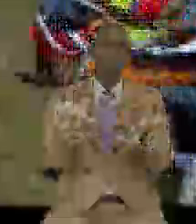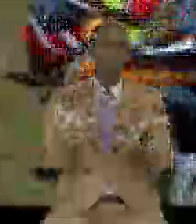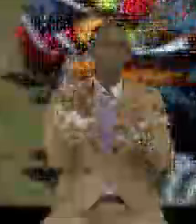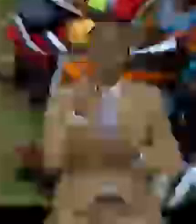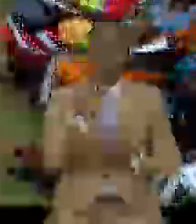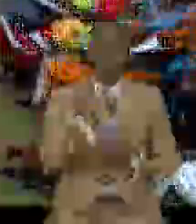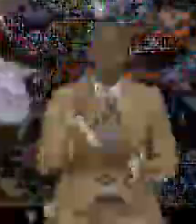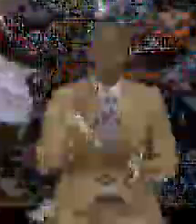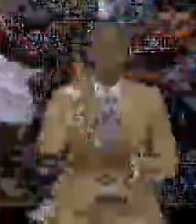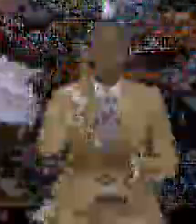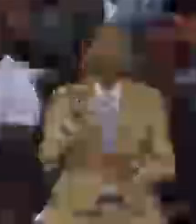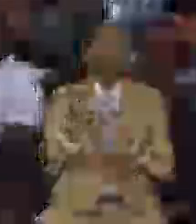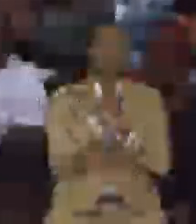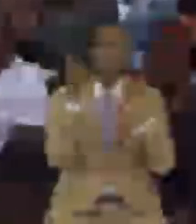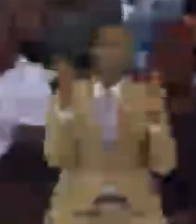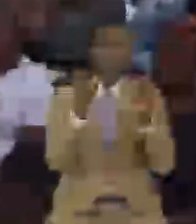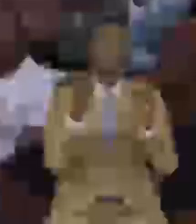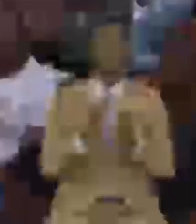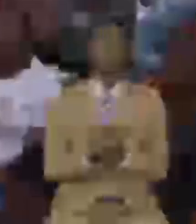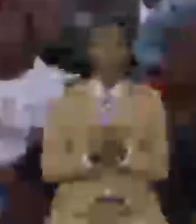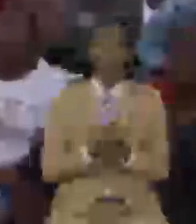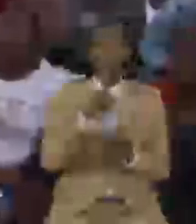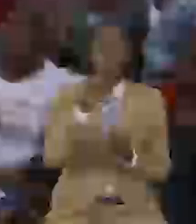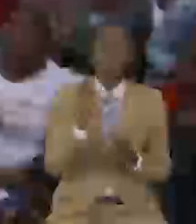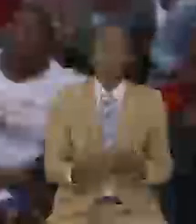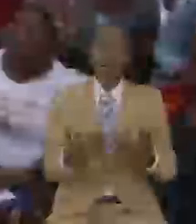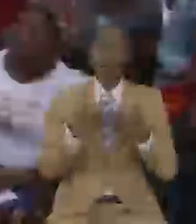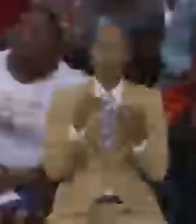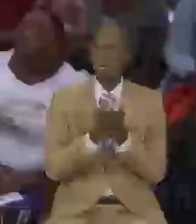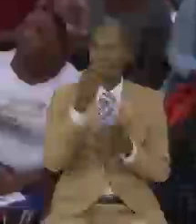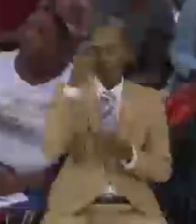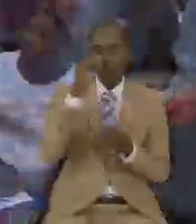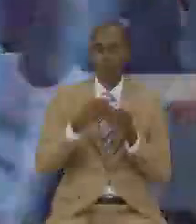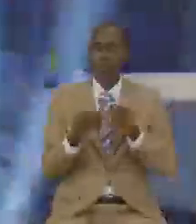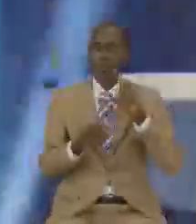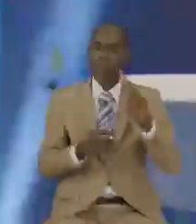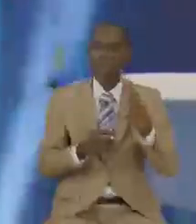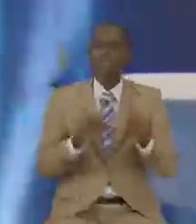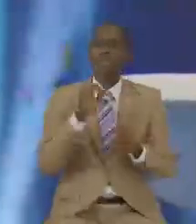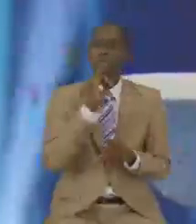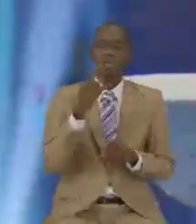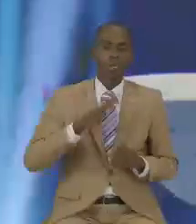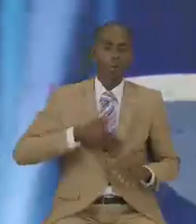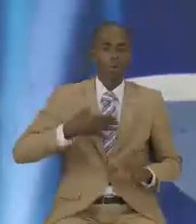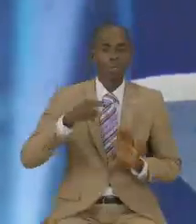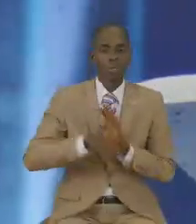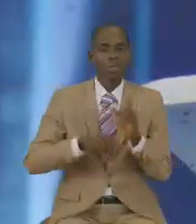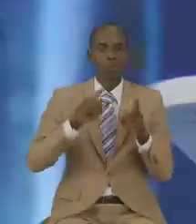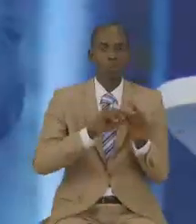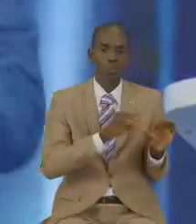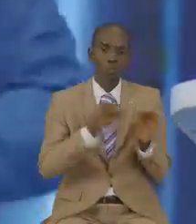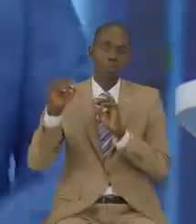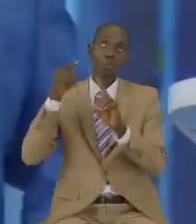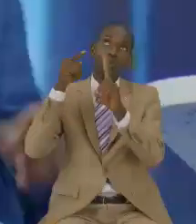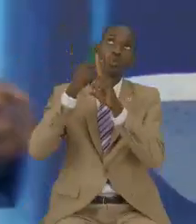I will win. You must have that, my number one, the willingness to move towards